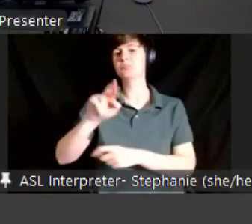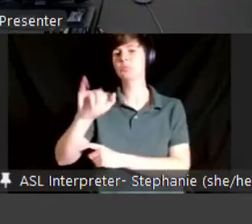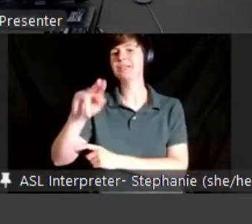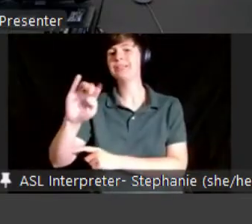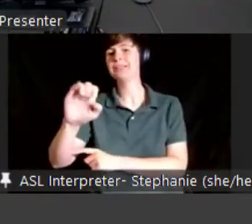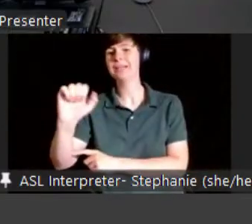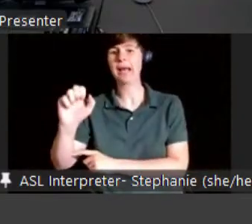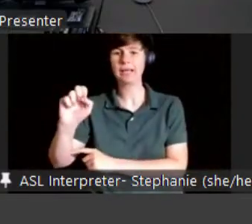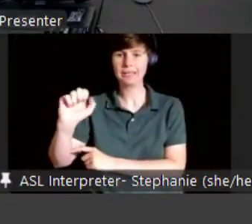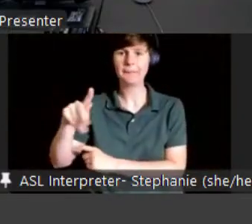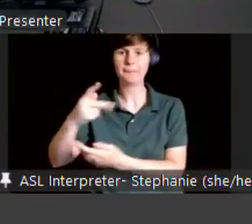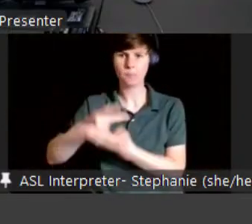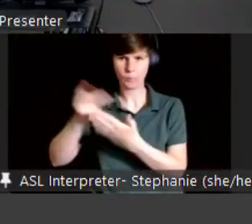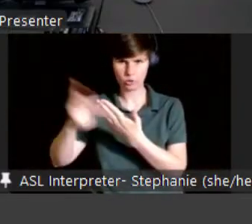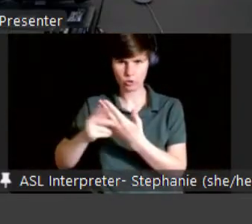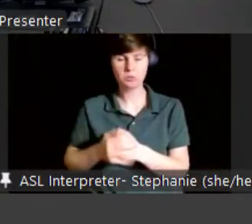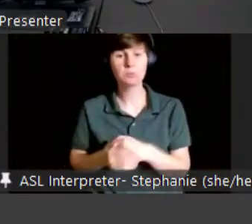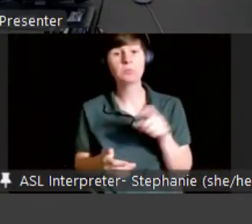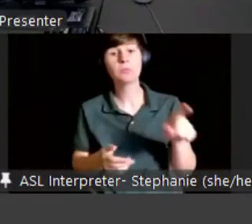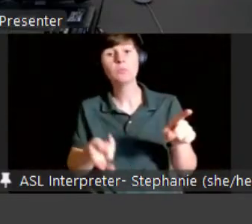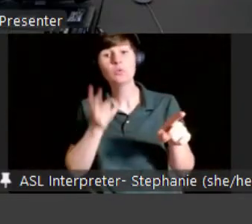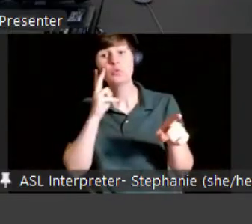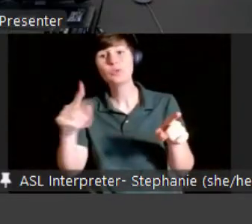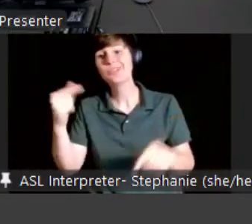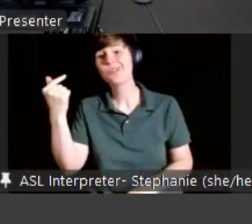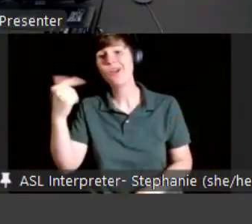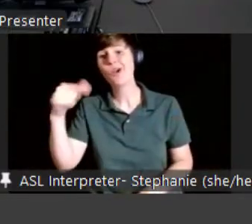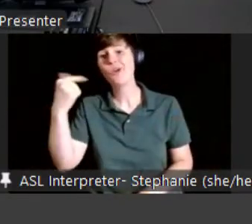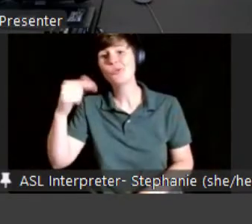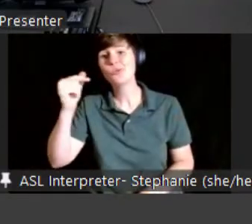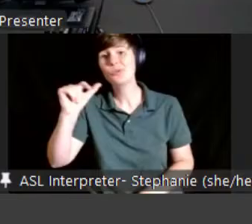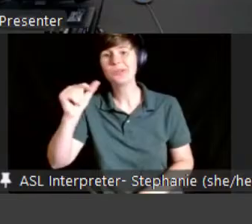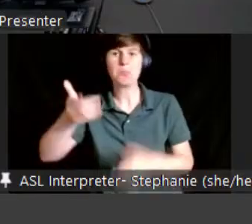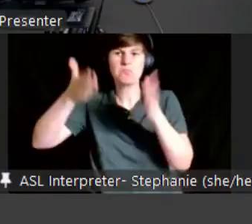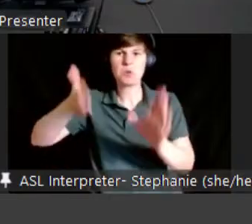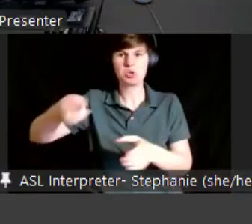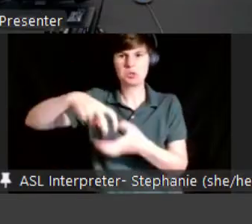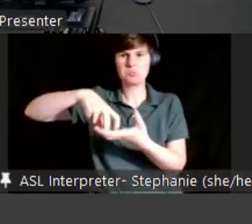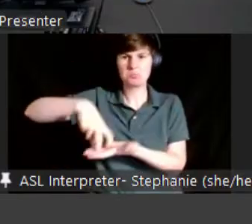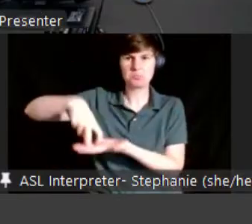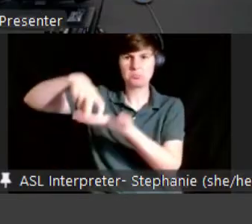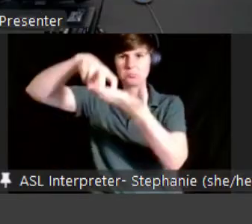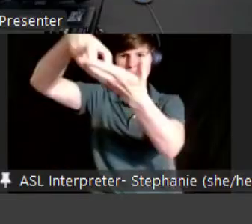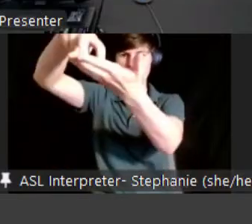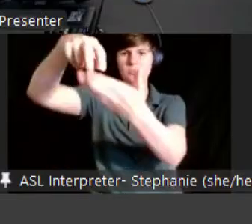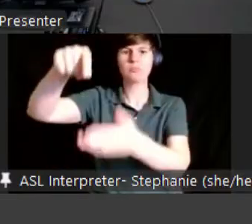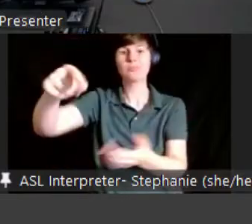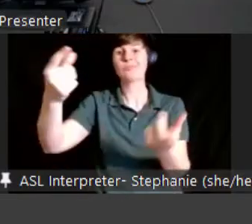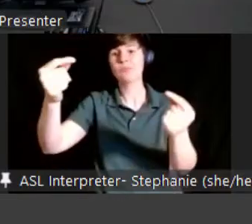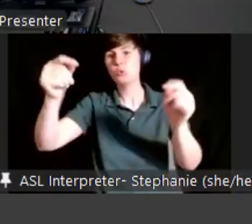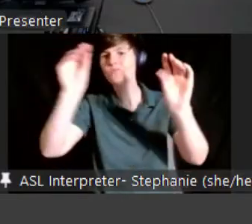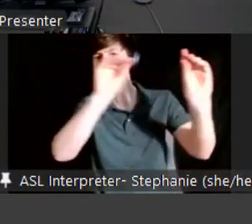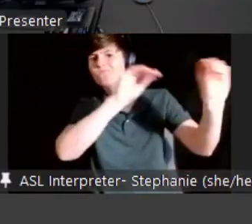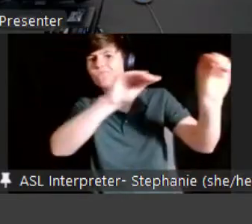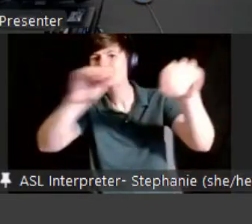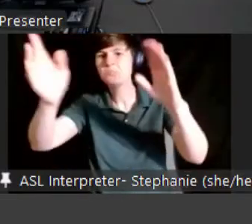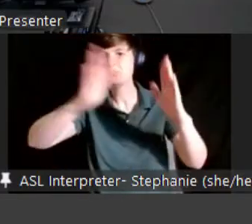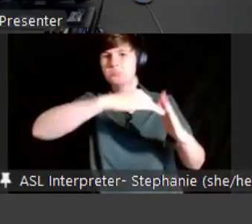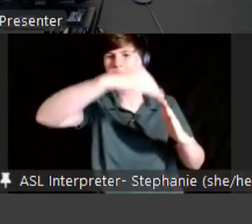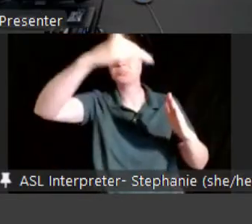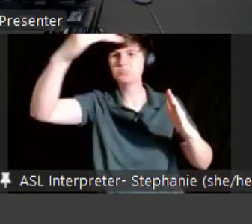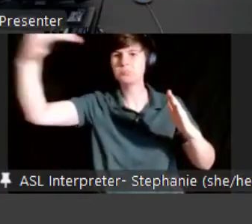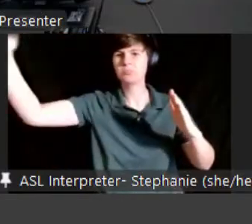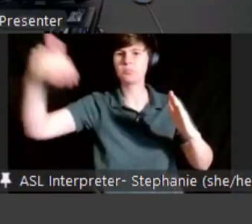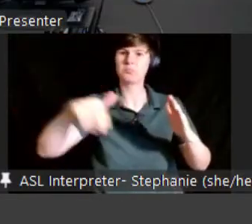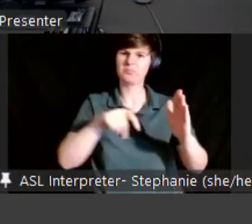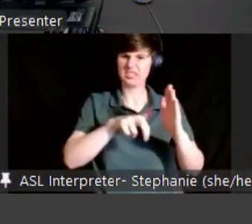picture, you can see a green man lift with a worker in it who is installing the canopy on that staircase. You can